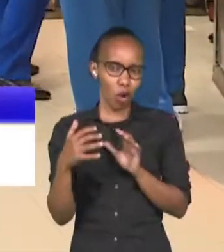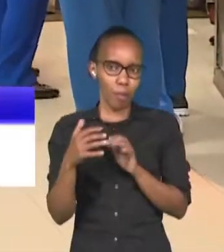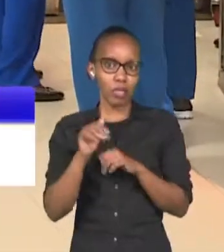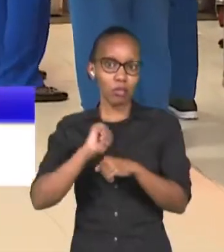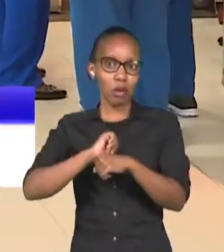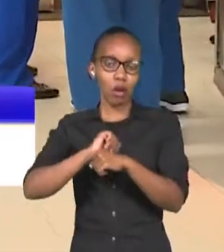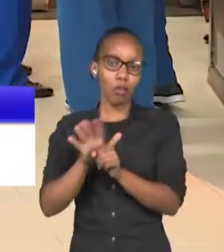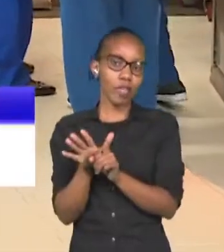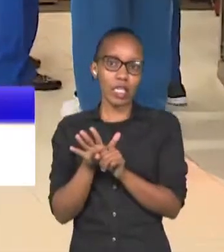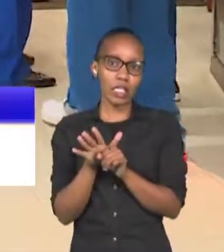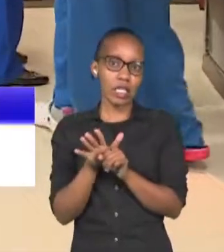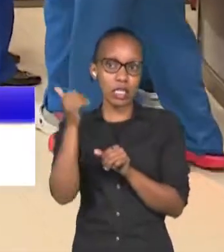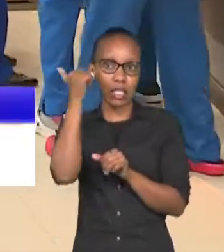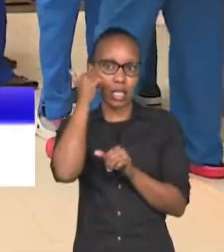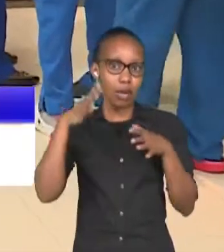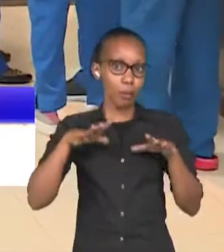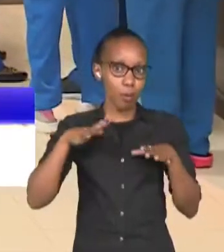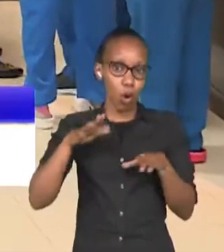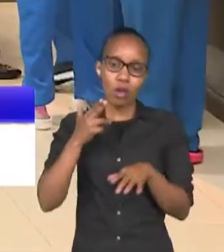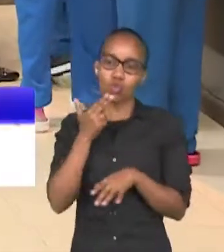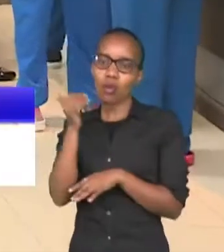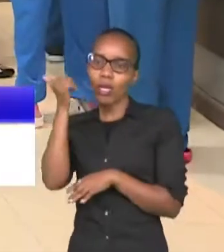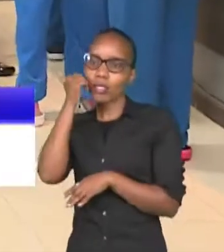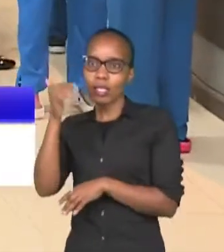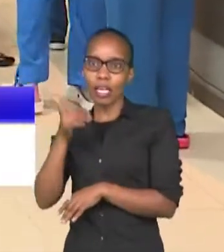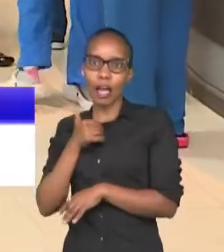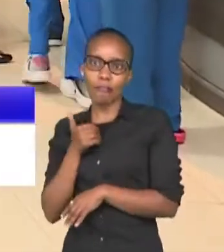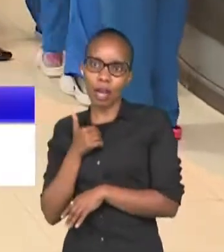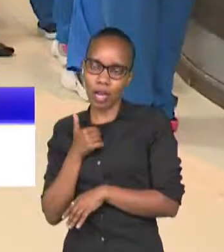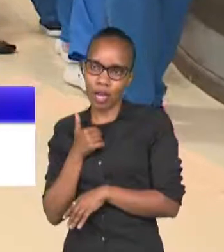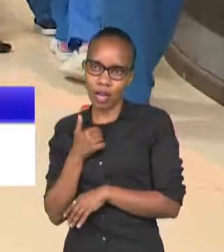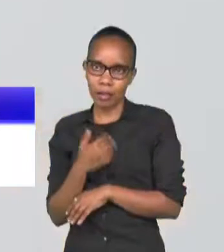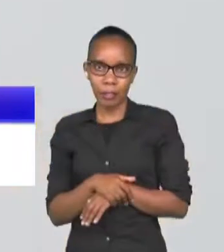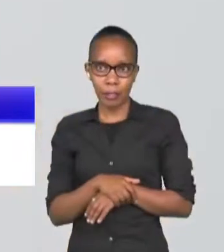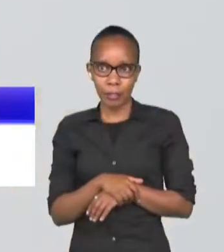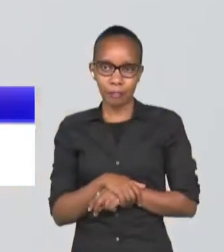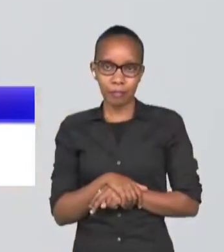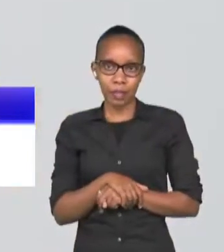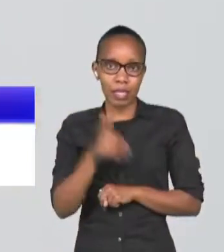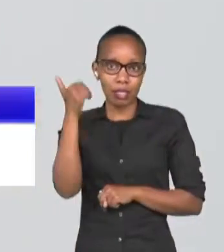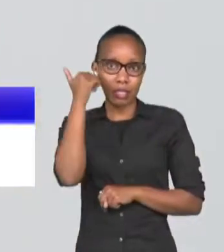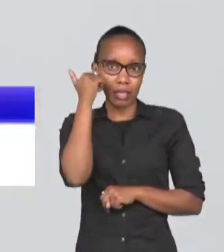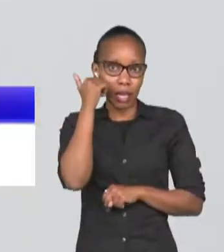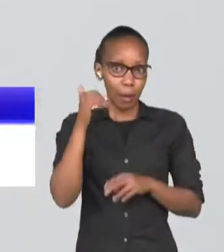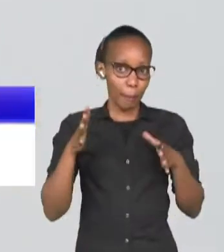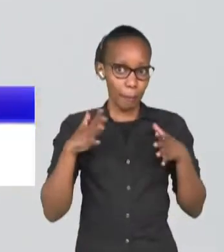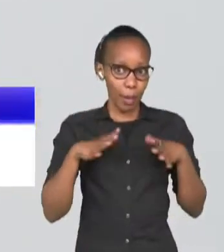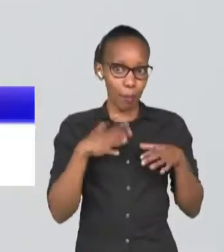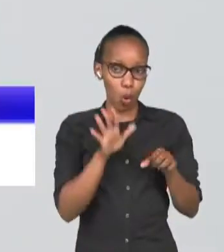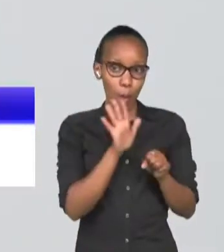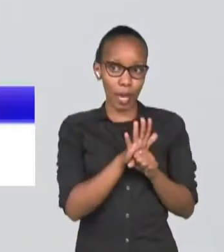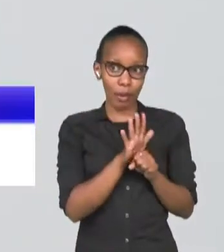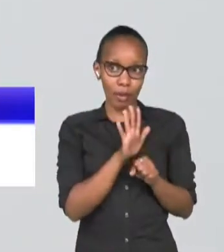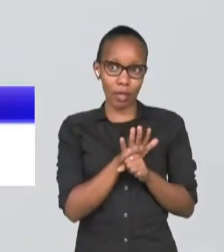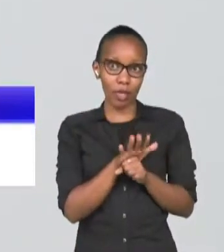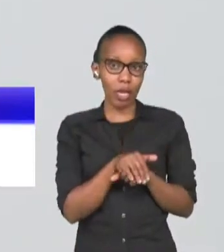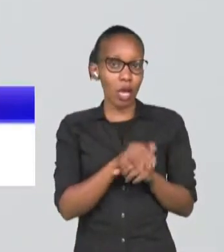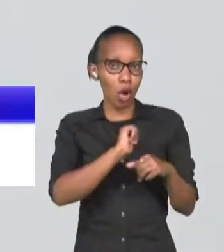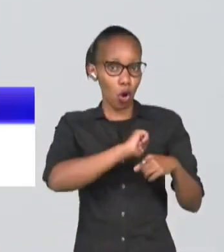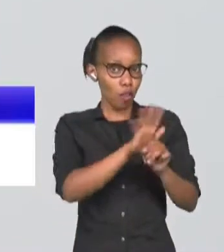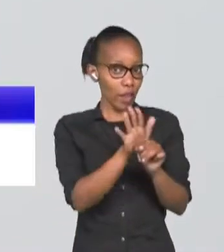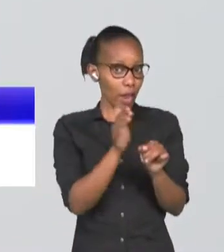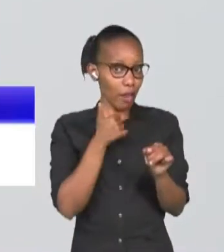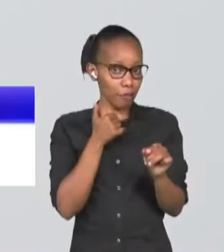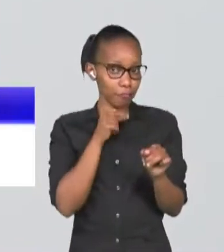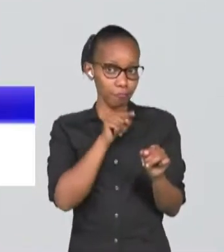in Kenya had diabetes as an underlying condition. A big chunk of the patients who are being diagnosed with COVID